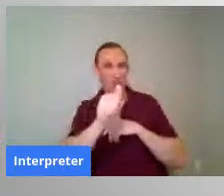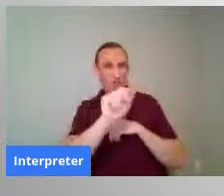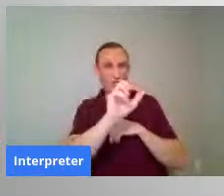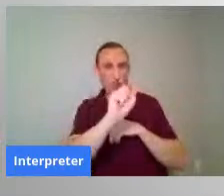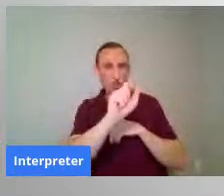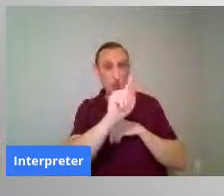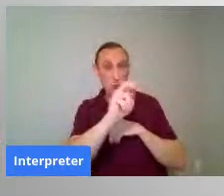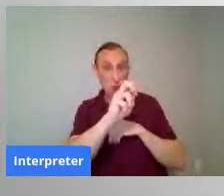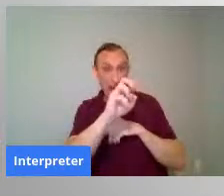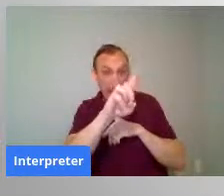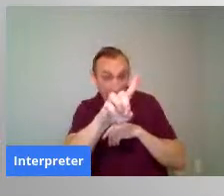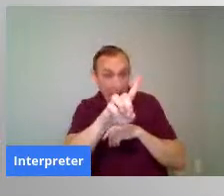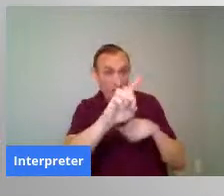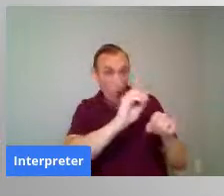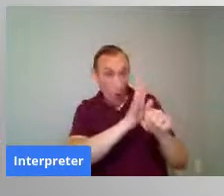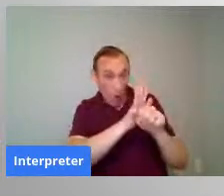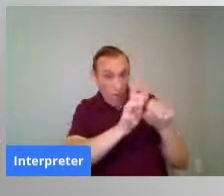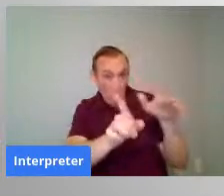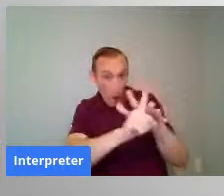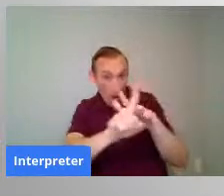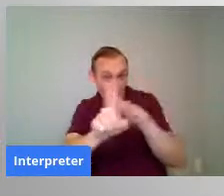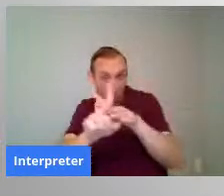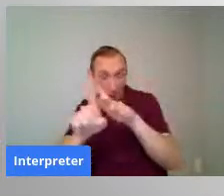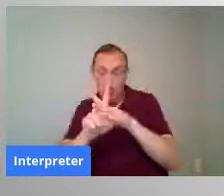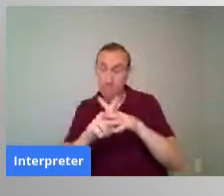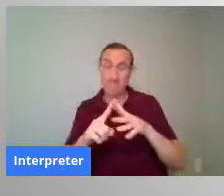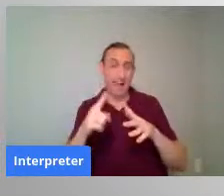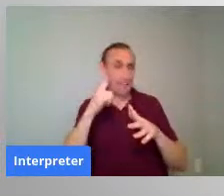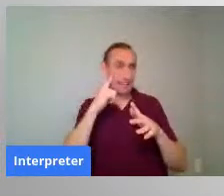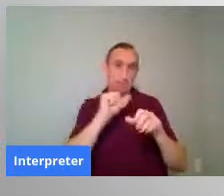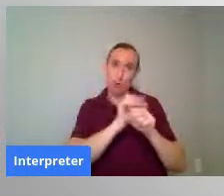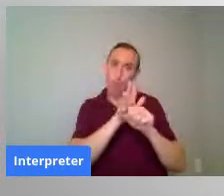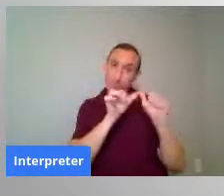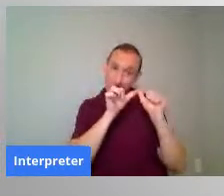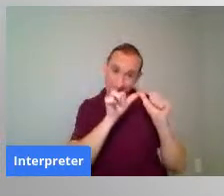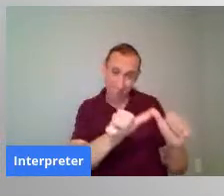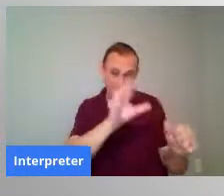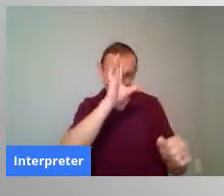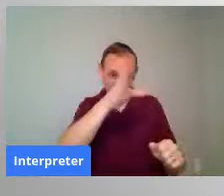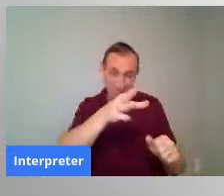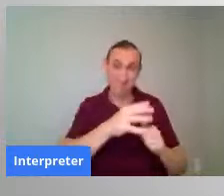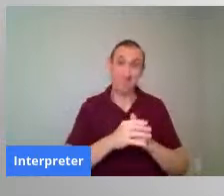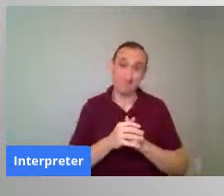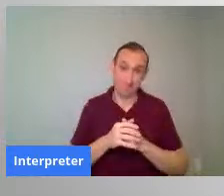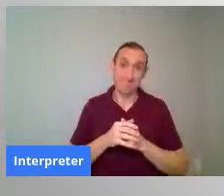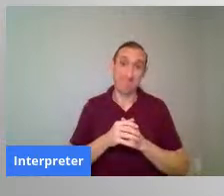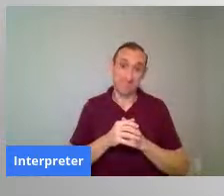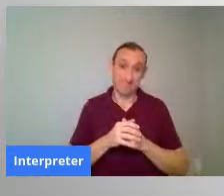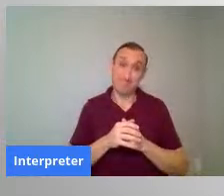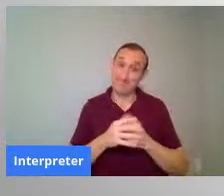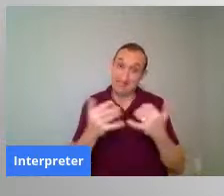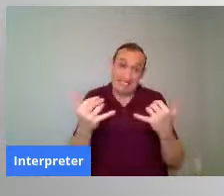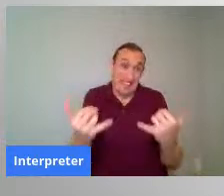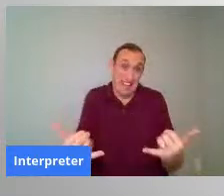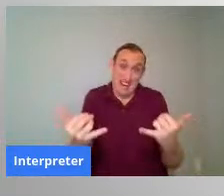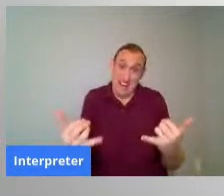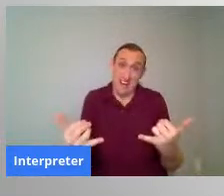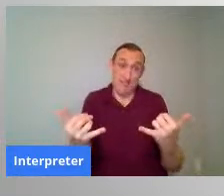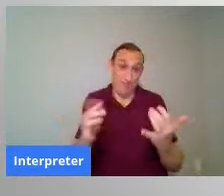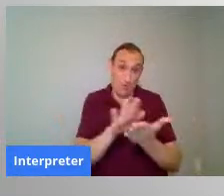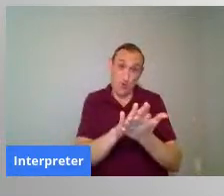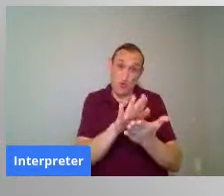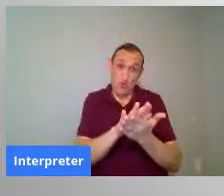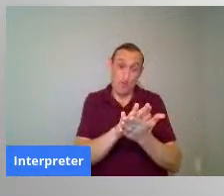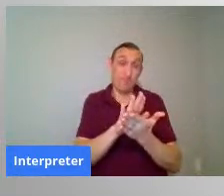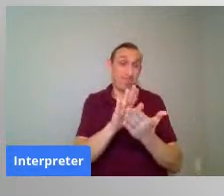my thinking, the things that we're putting out here are probably contingent on this being the new norm. I